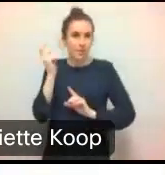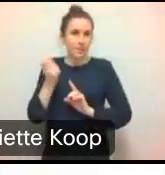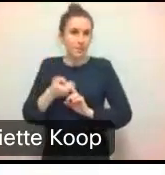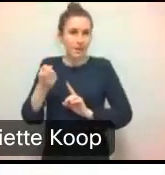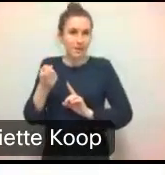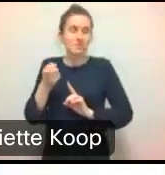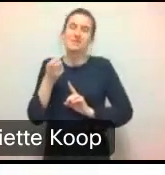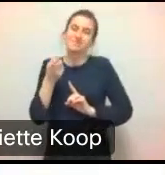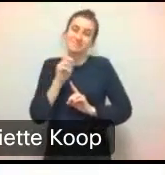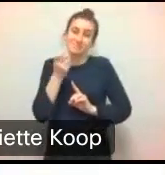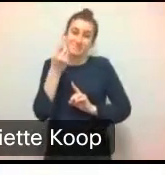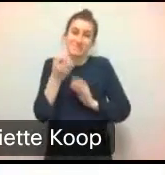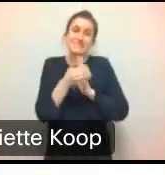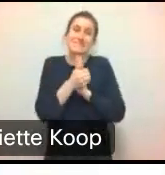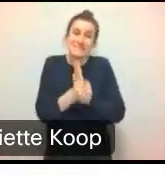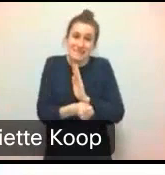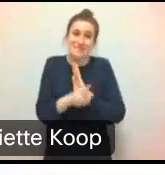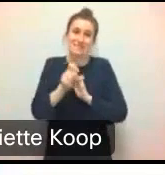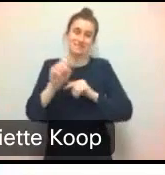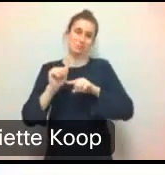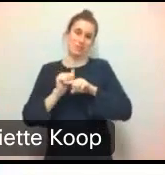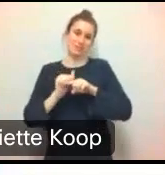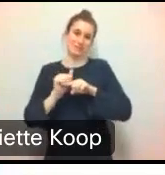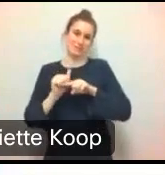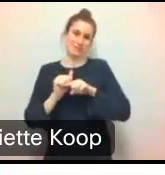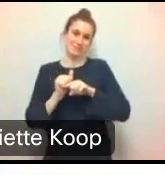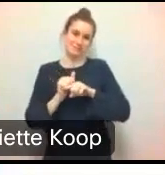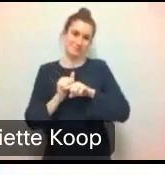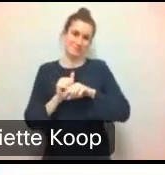skill that's to practice. So